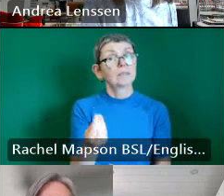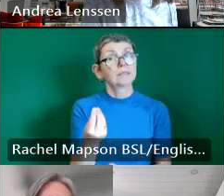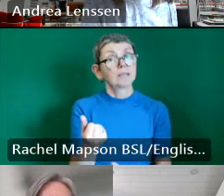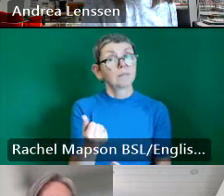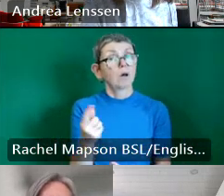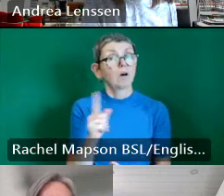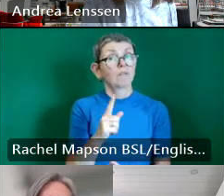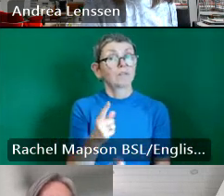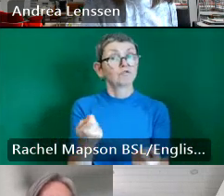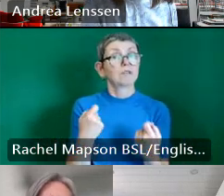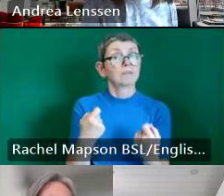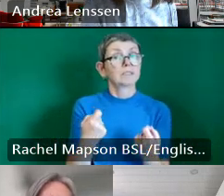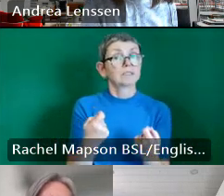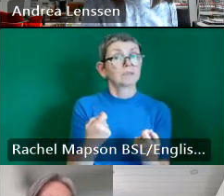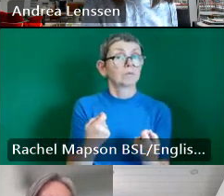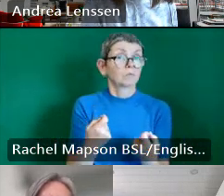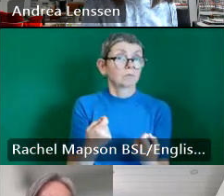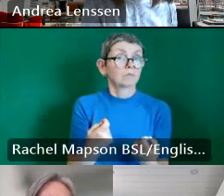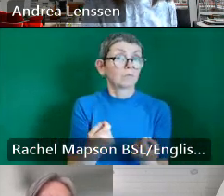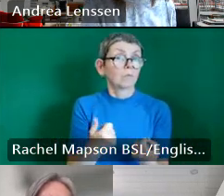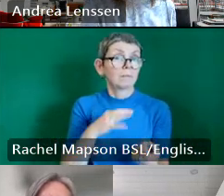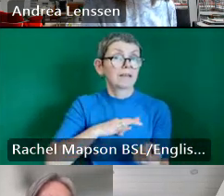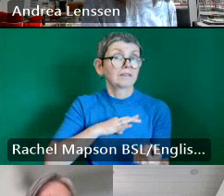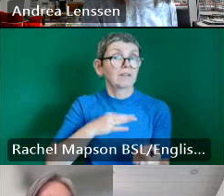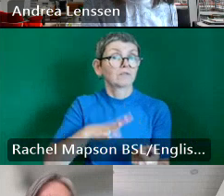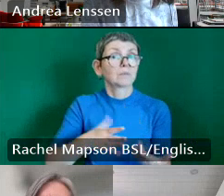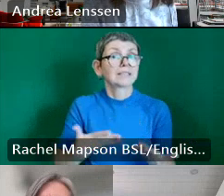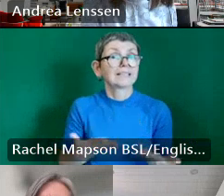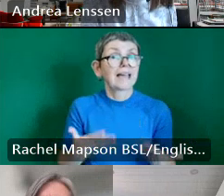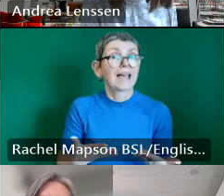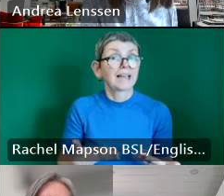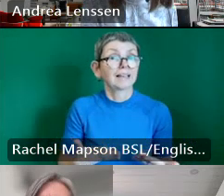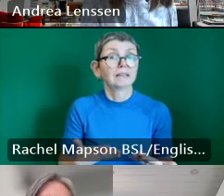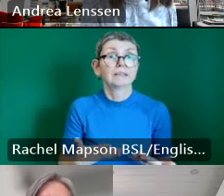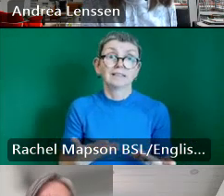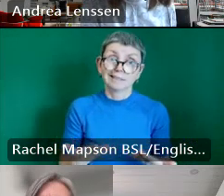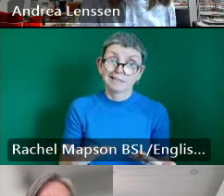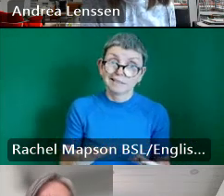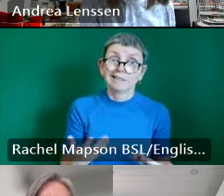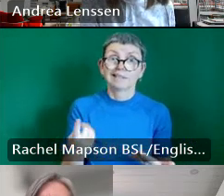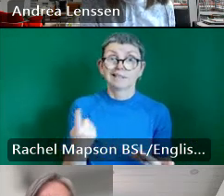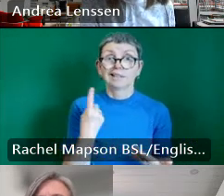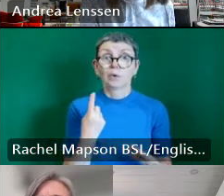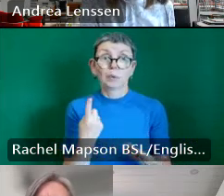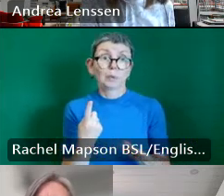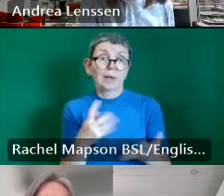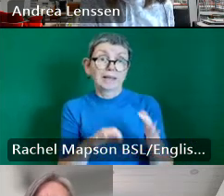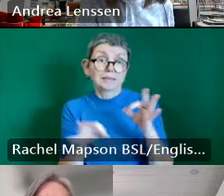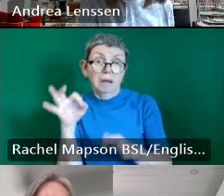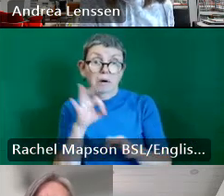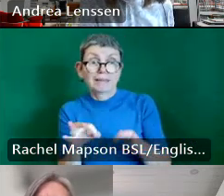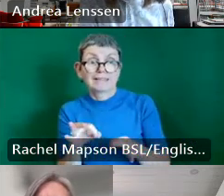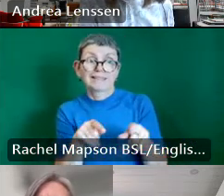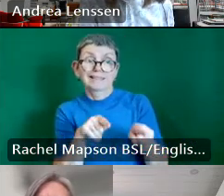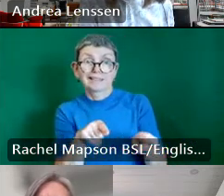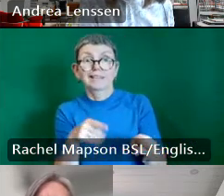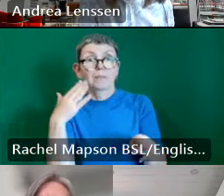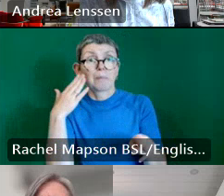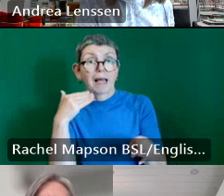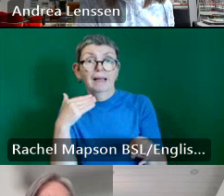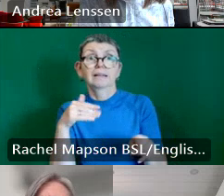at the expense of enslaved bodies and prison bodies. And she talks about some of that. And this is a new